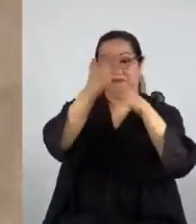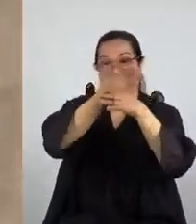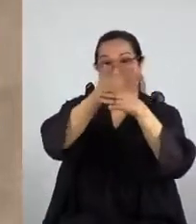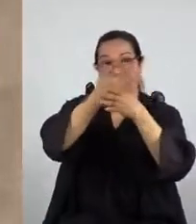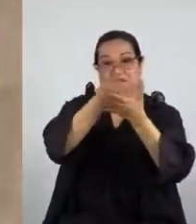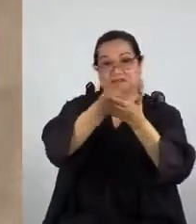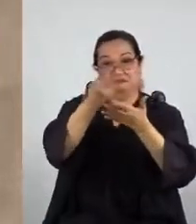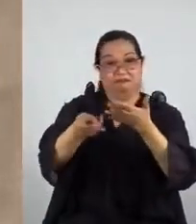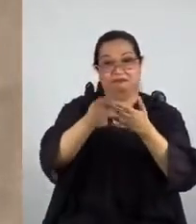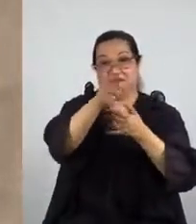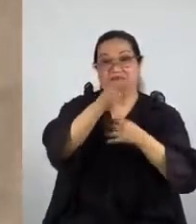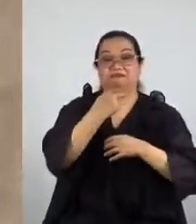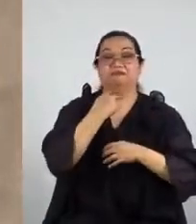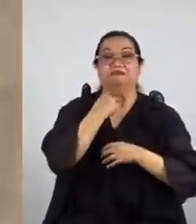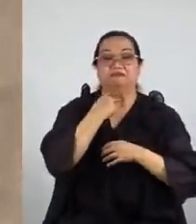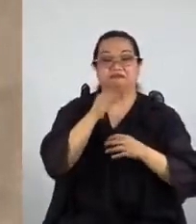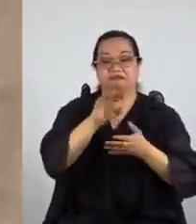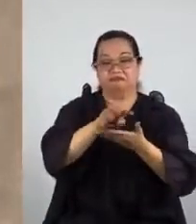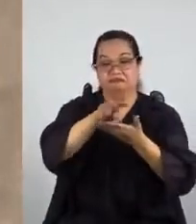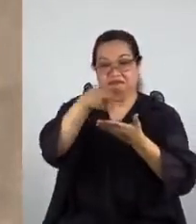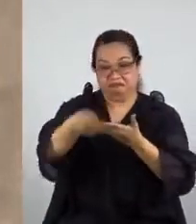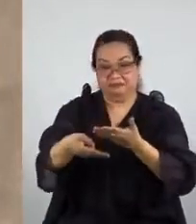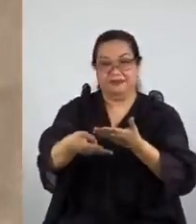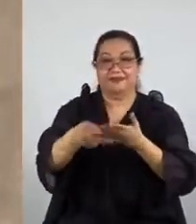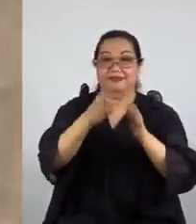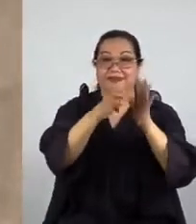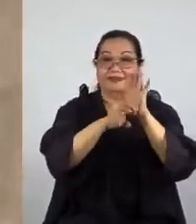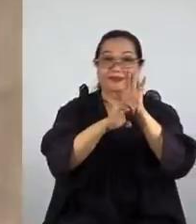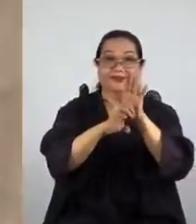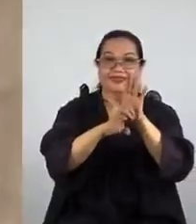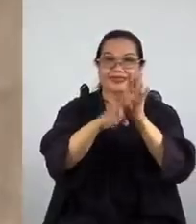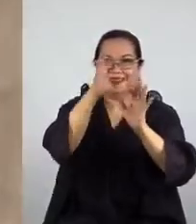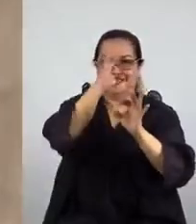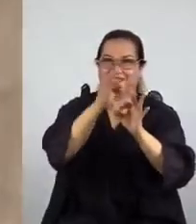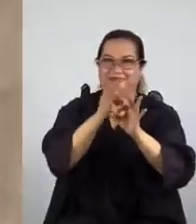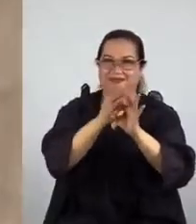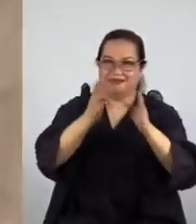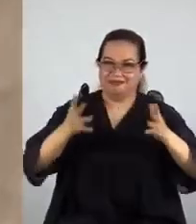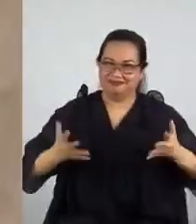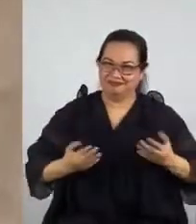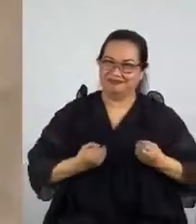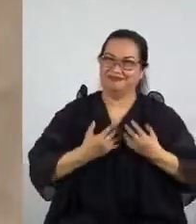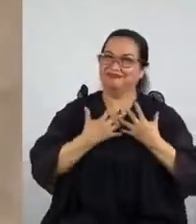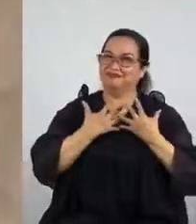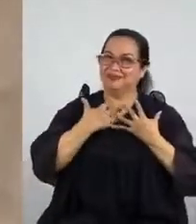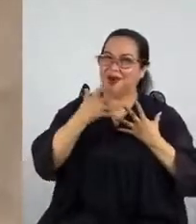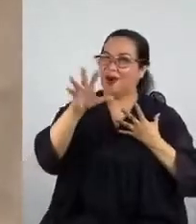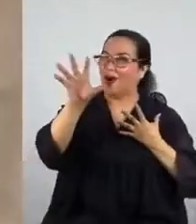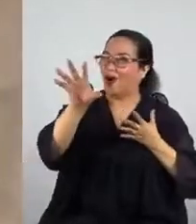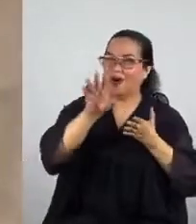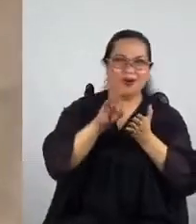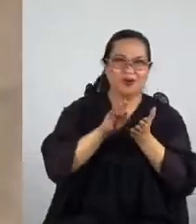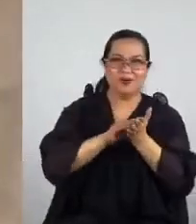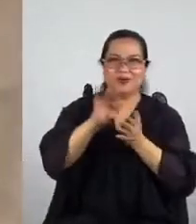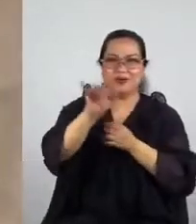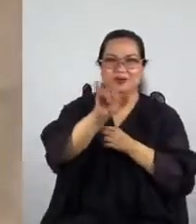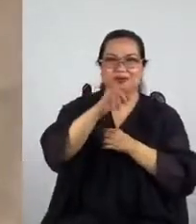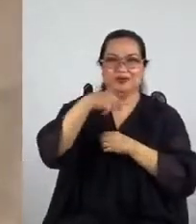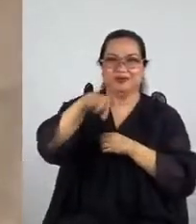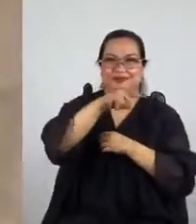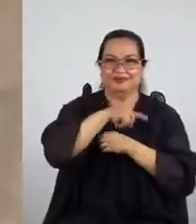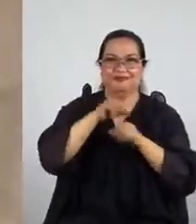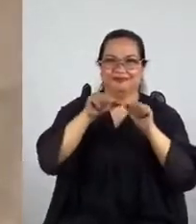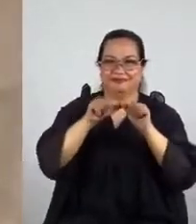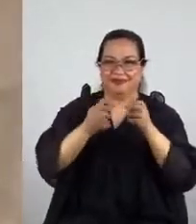in your faith at this time? Let the examples of faith inspire us. But, you know, better